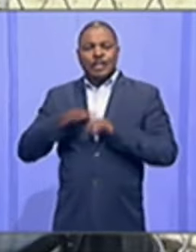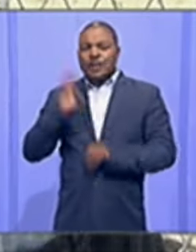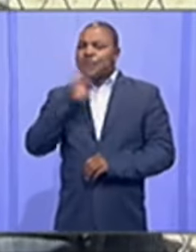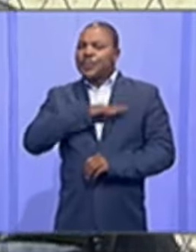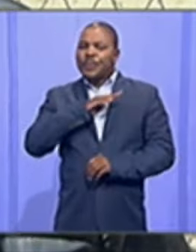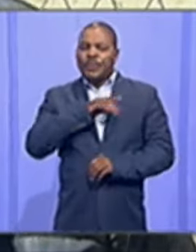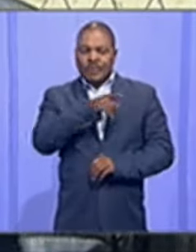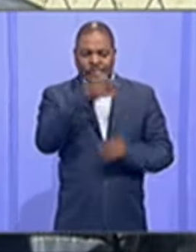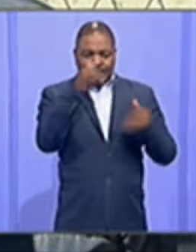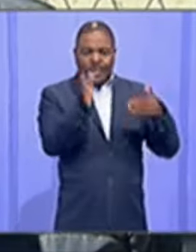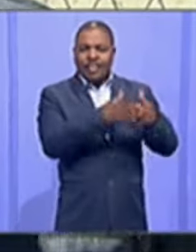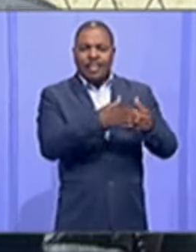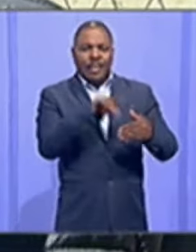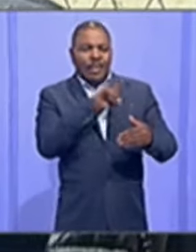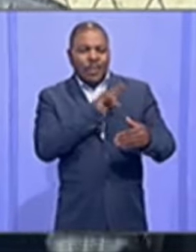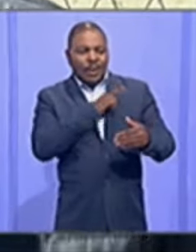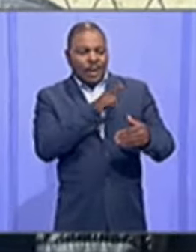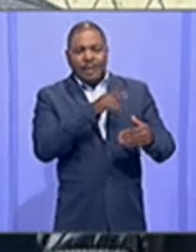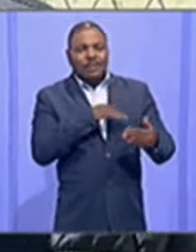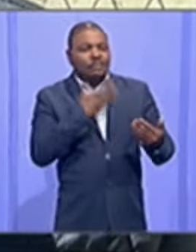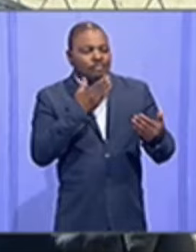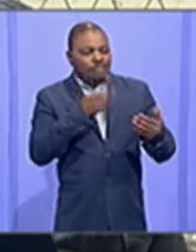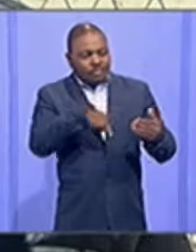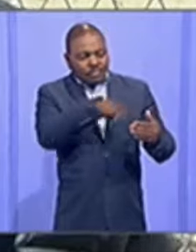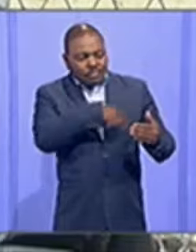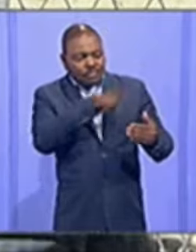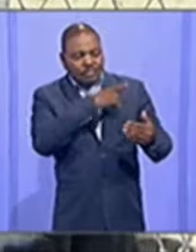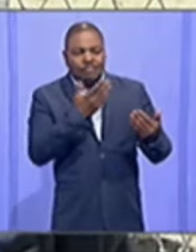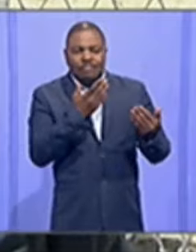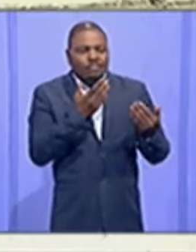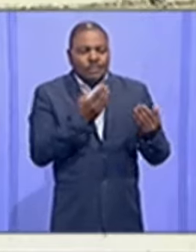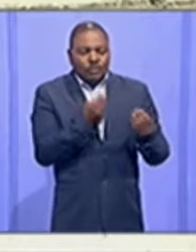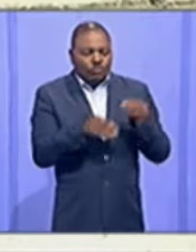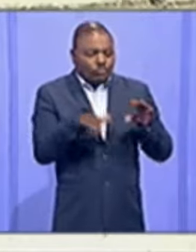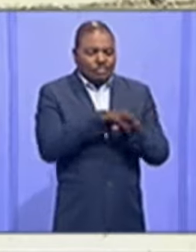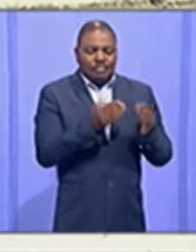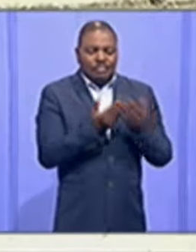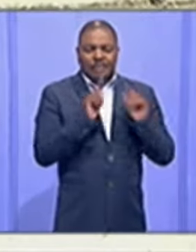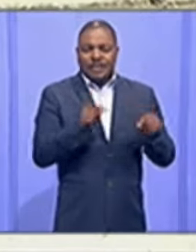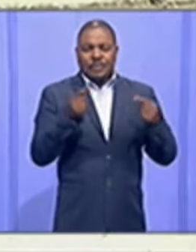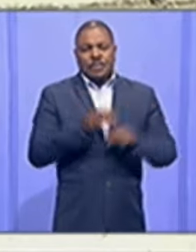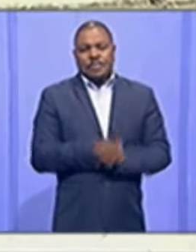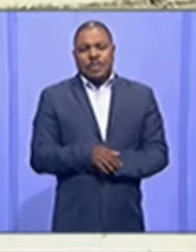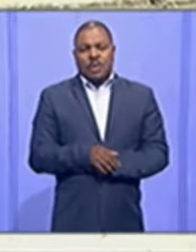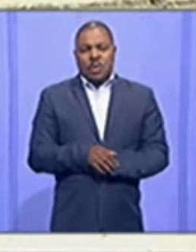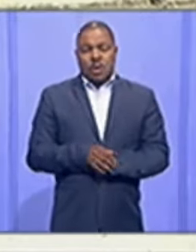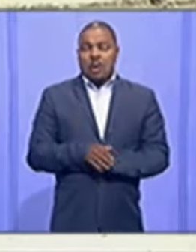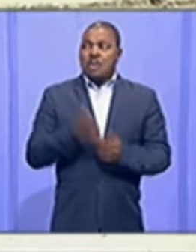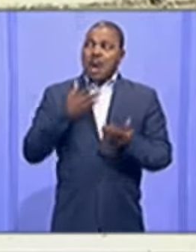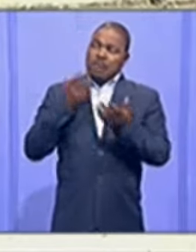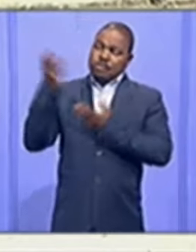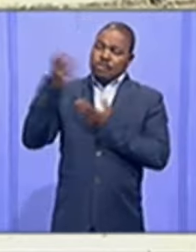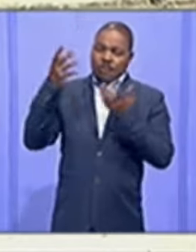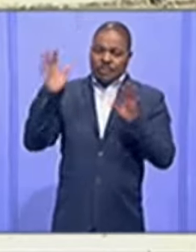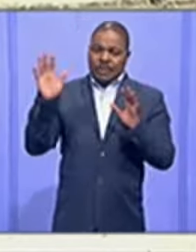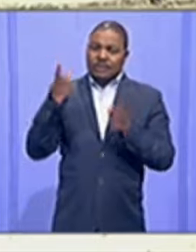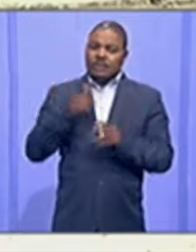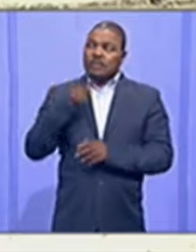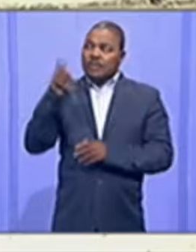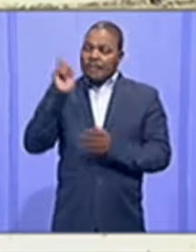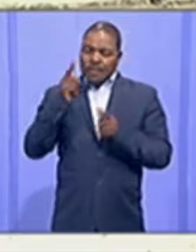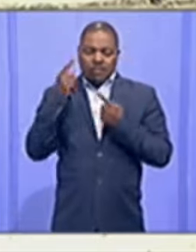di tswetswe. Because I see the feeling ka mogare gore bana ba ka tsenela moteng re ntse re bua le bone ba khona go tla go bona ba ema se ba bona semo ba